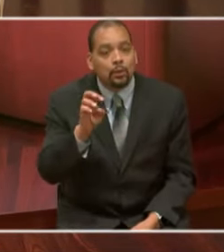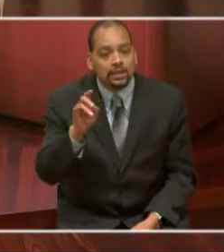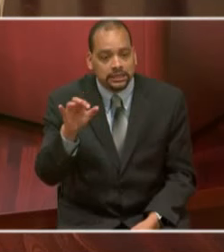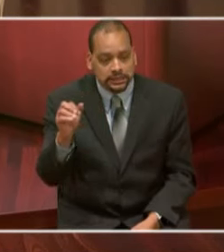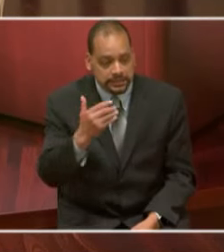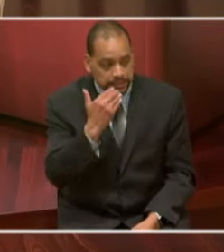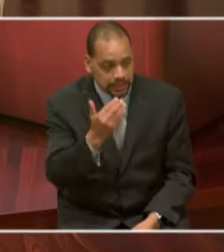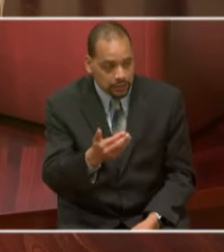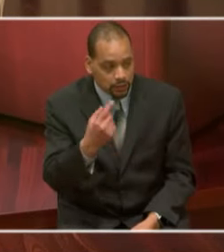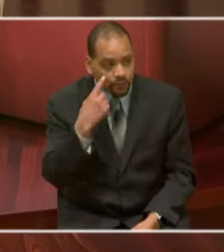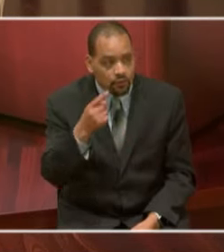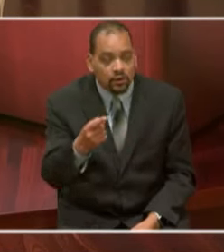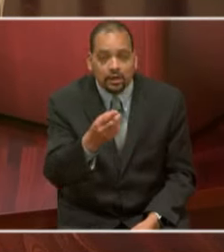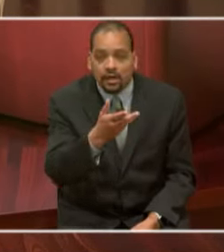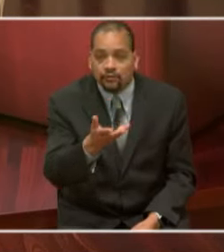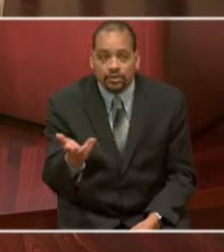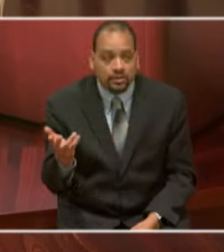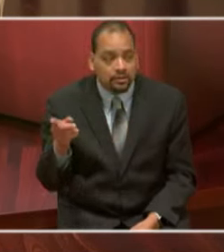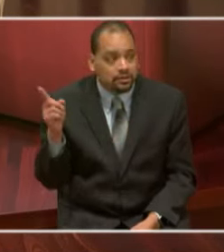I guess in